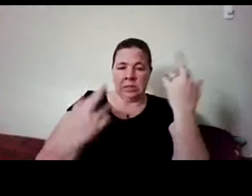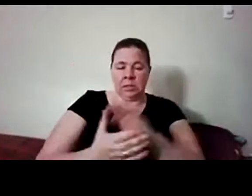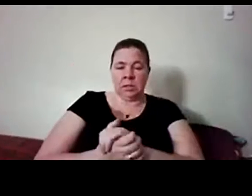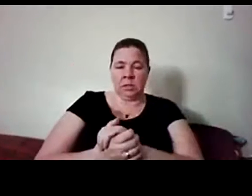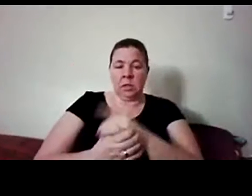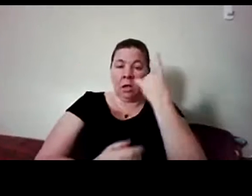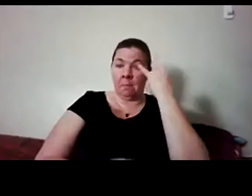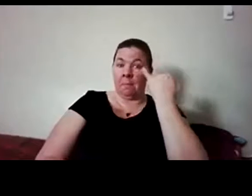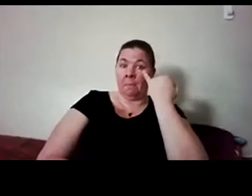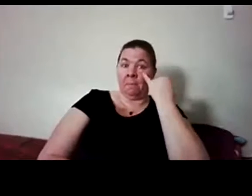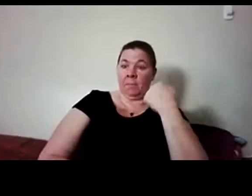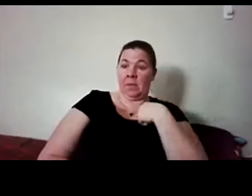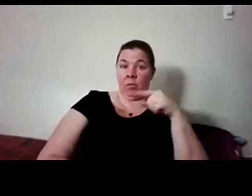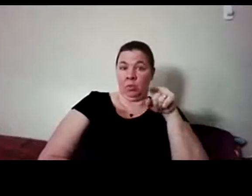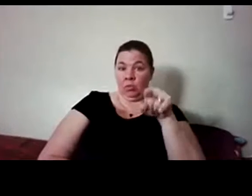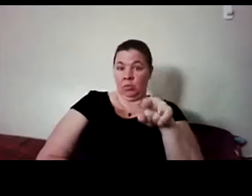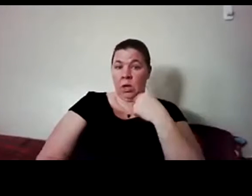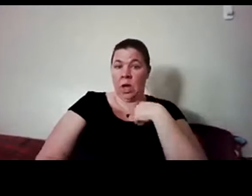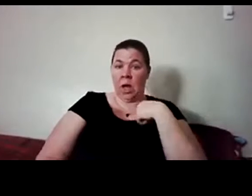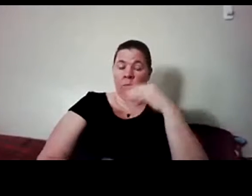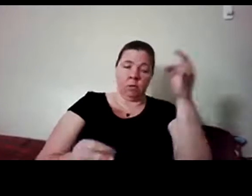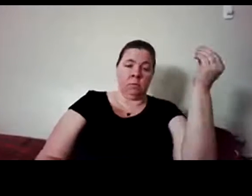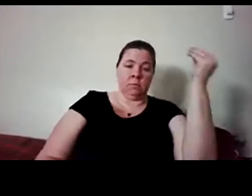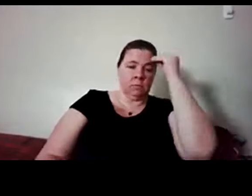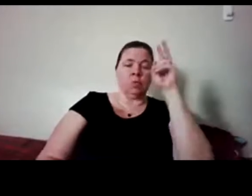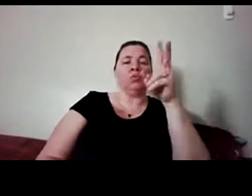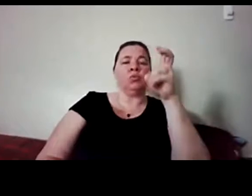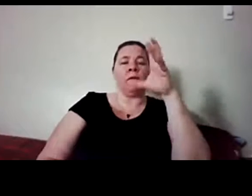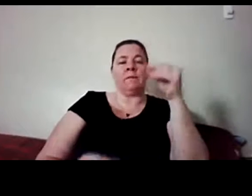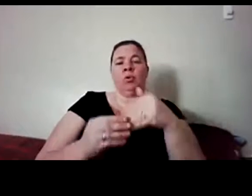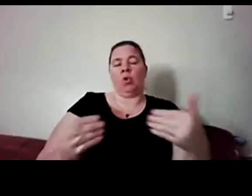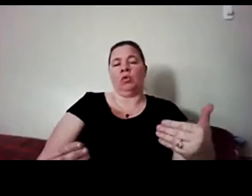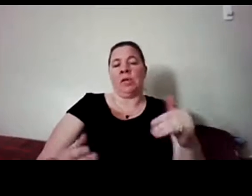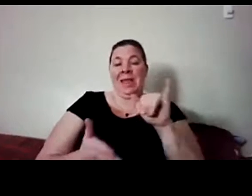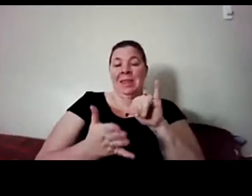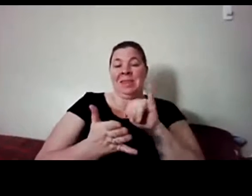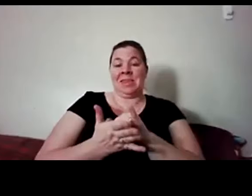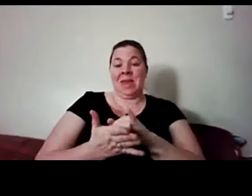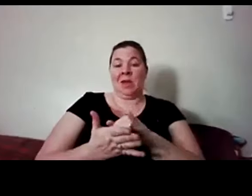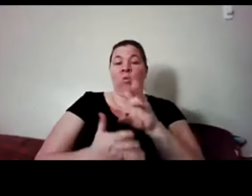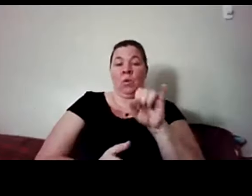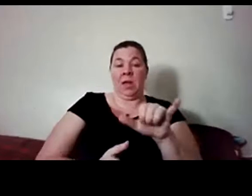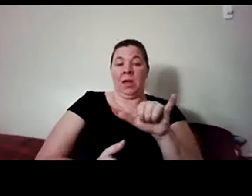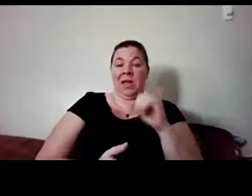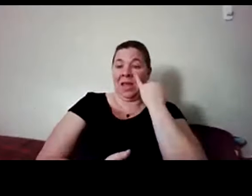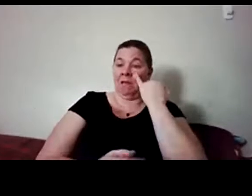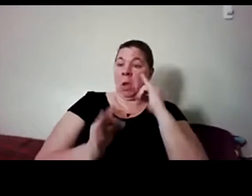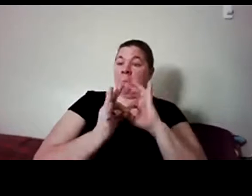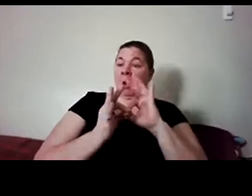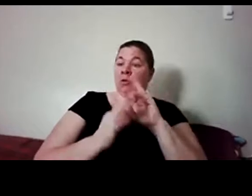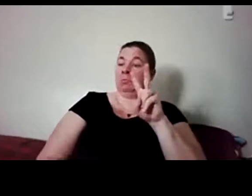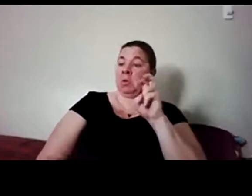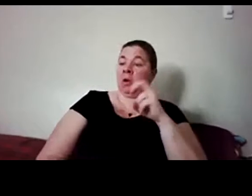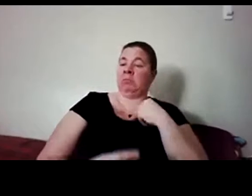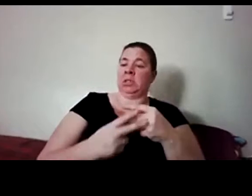if I were you, I'm gonna put in my head $250. That way, if it is $200, well, I just